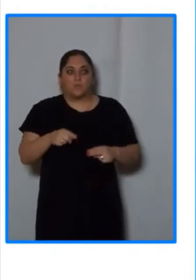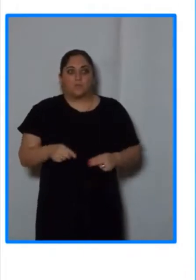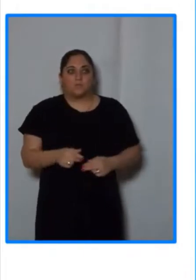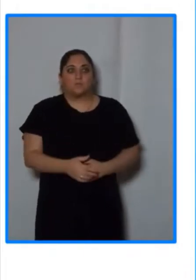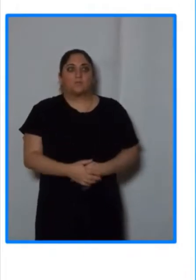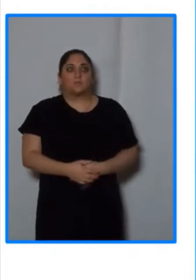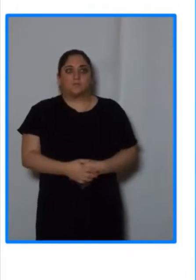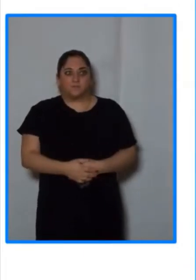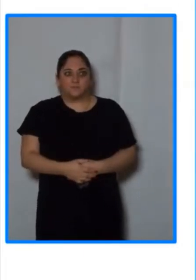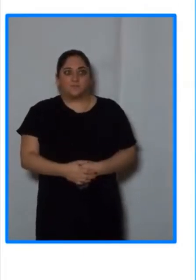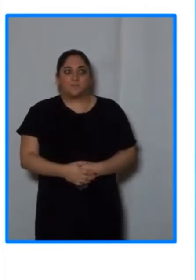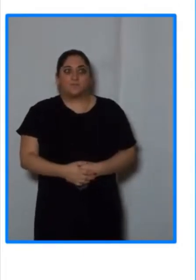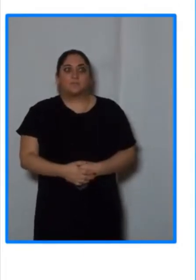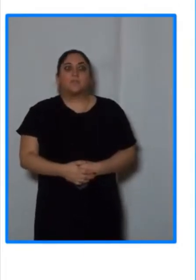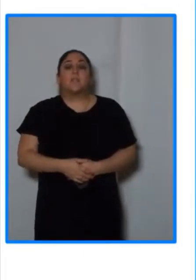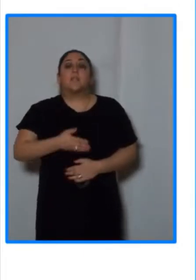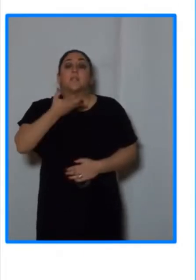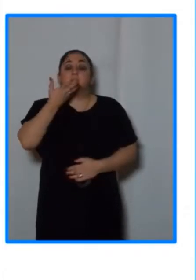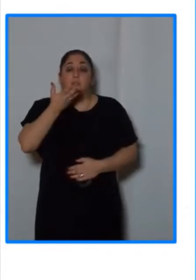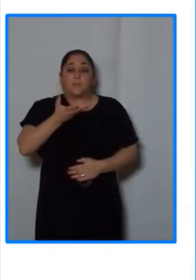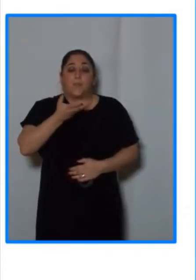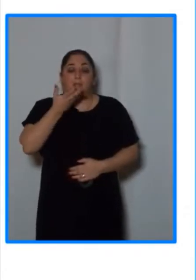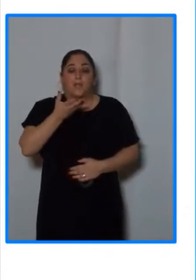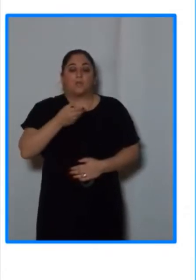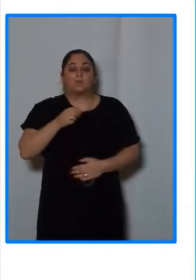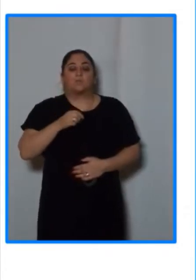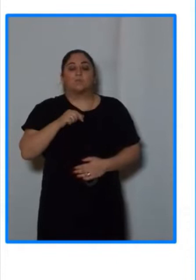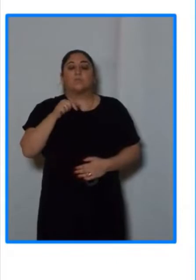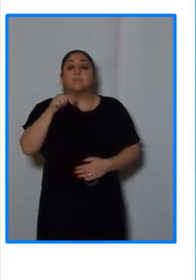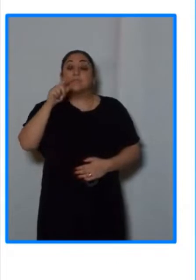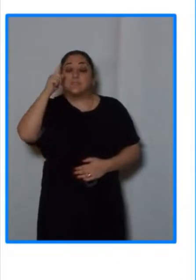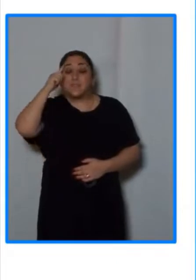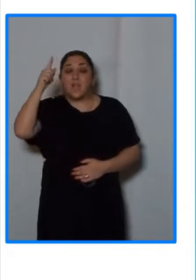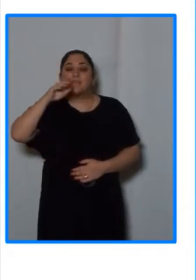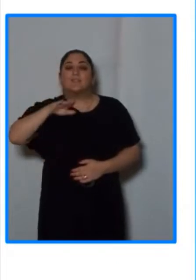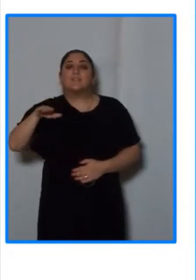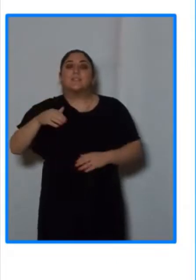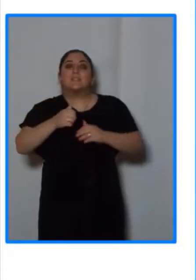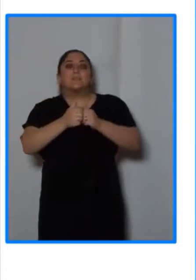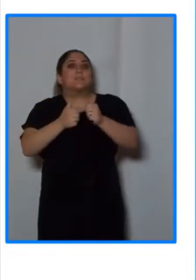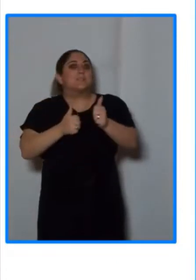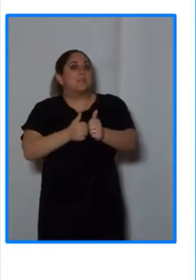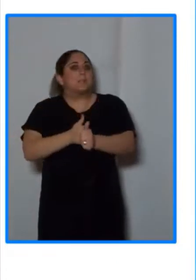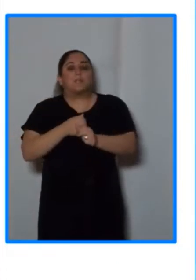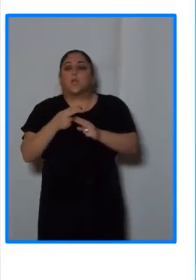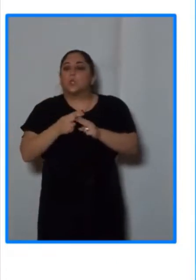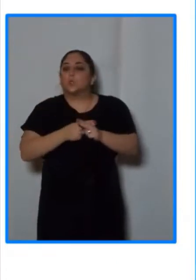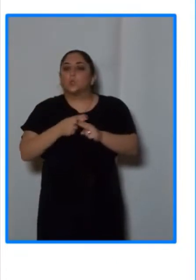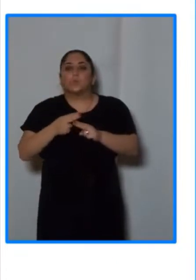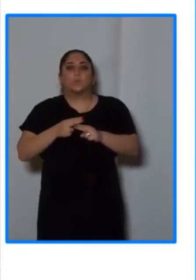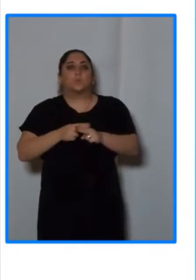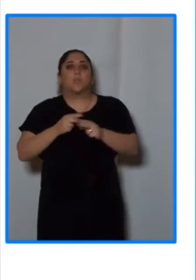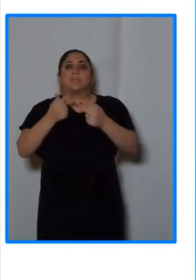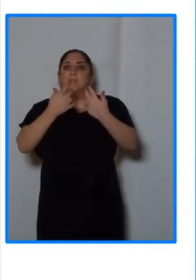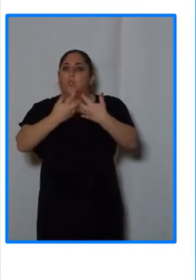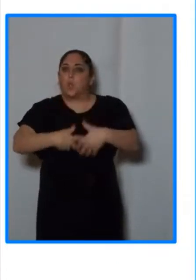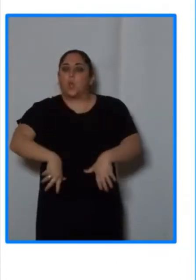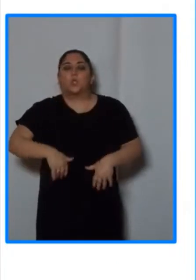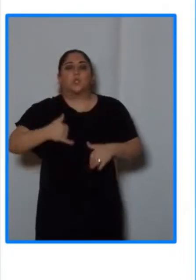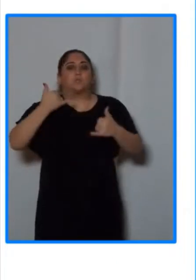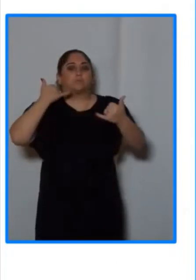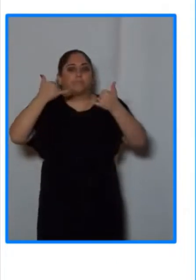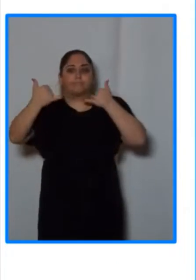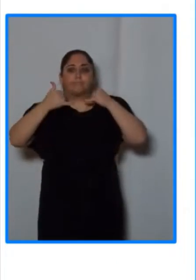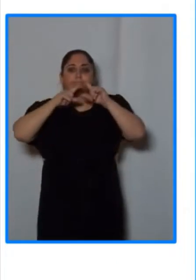So let's start with a fact. People with disabilities use technology, telephones, smart TVs, websites,